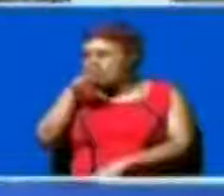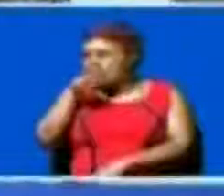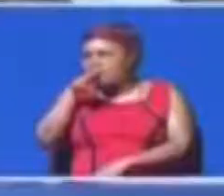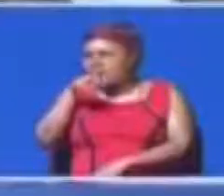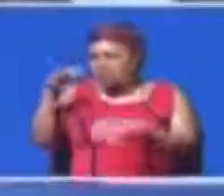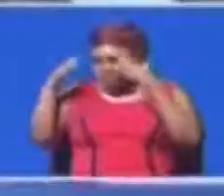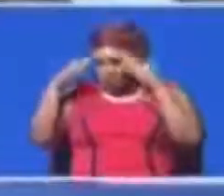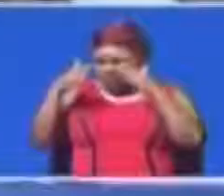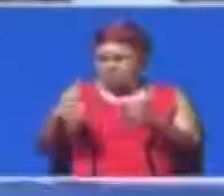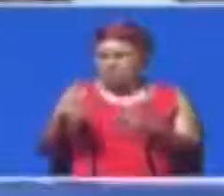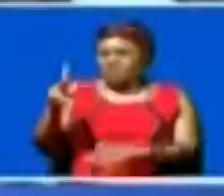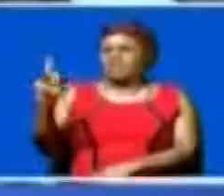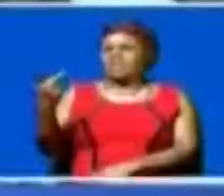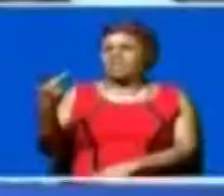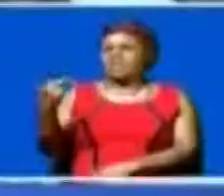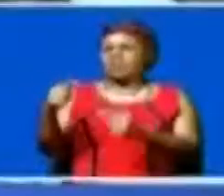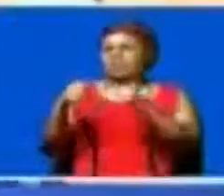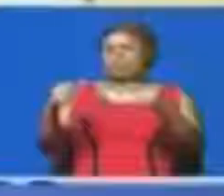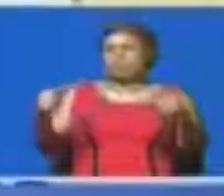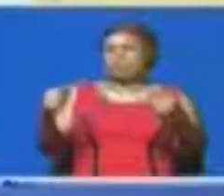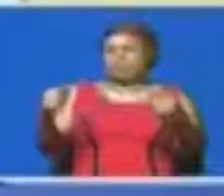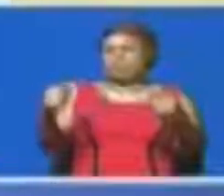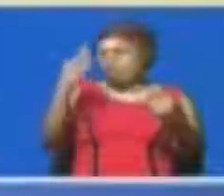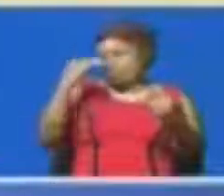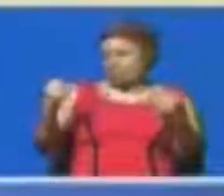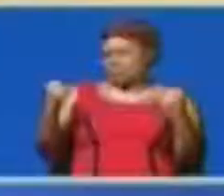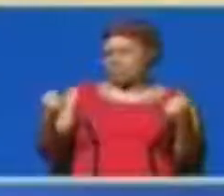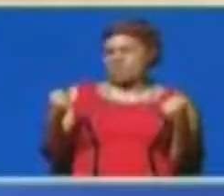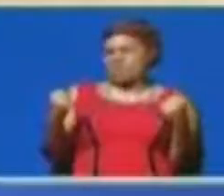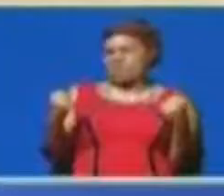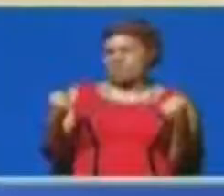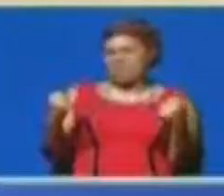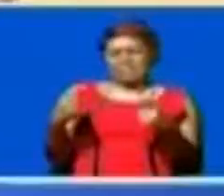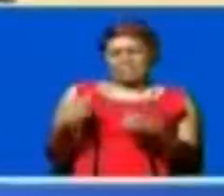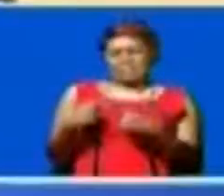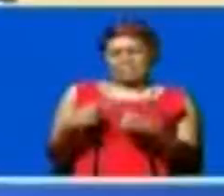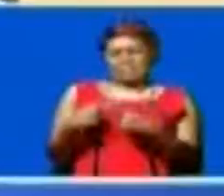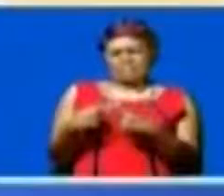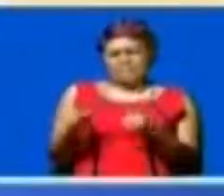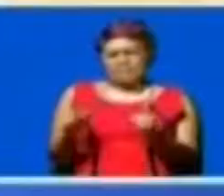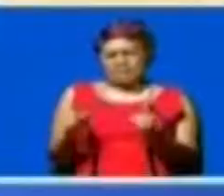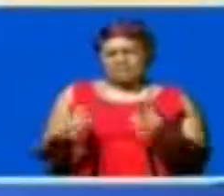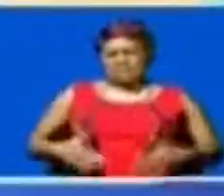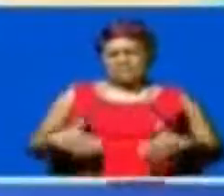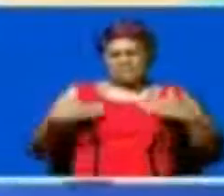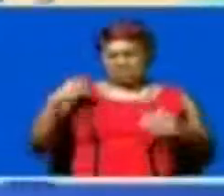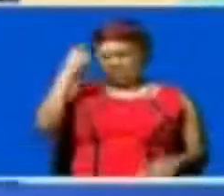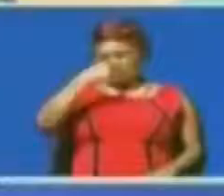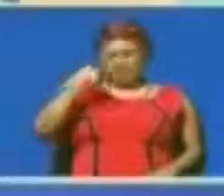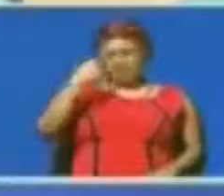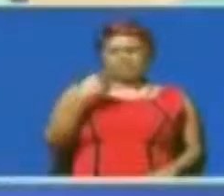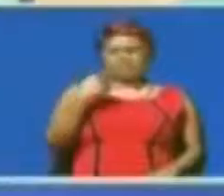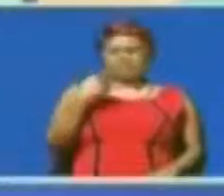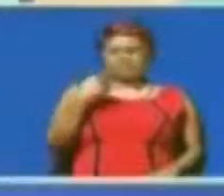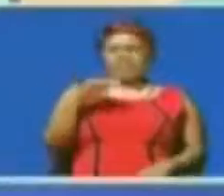center of attention from Kenya's opponents due to her brilliance. She was, however, picked on for her standout physical appearance, a